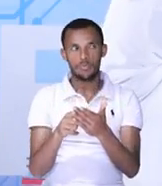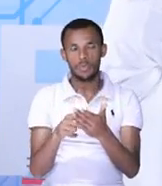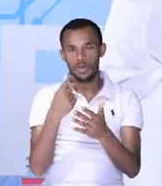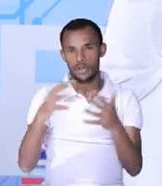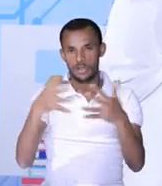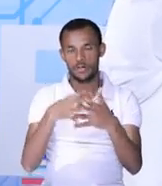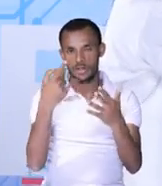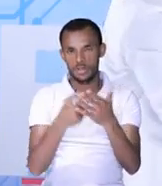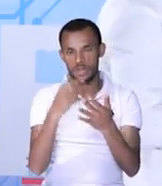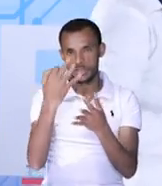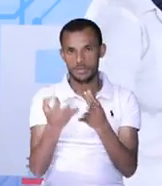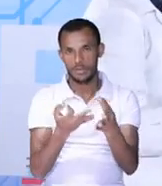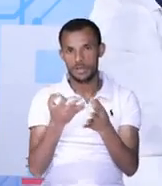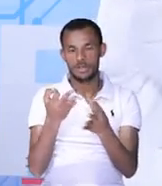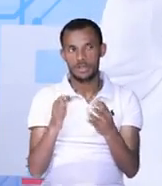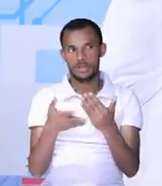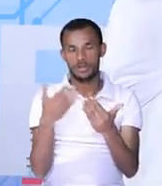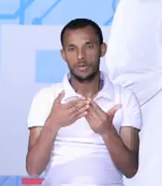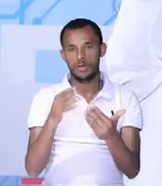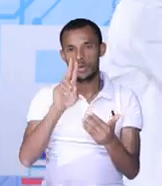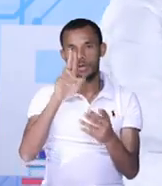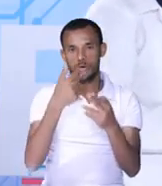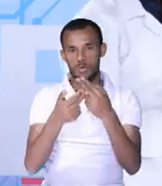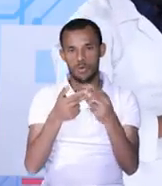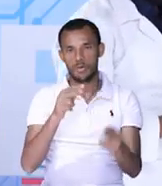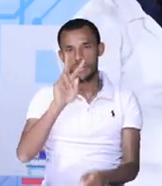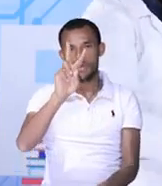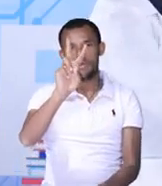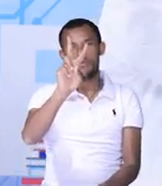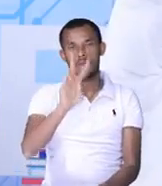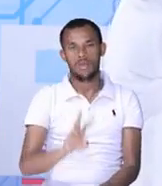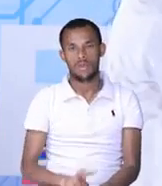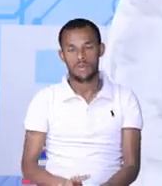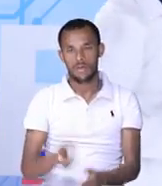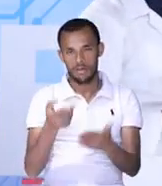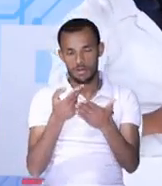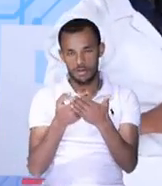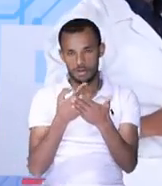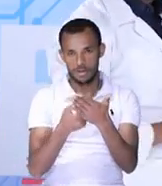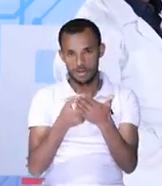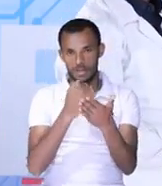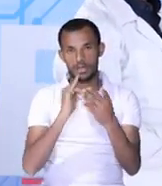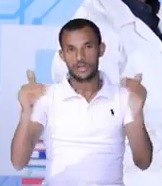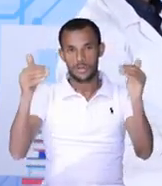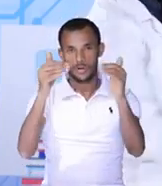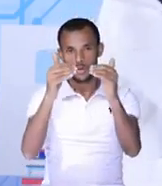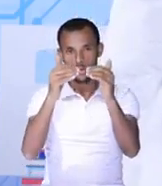the integral of this expression is it is simply it is u times v. So this is equal to